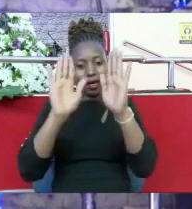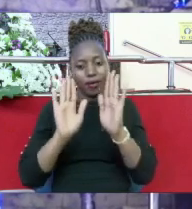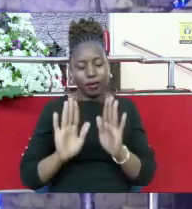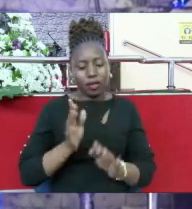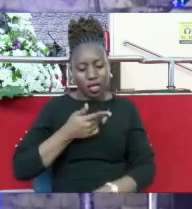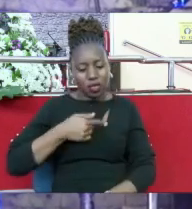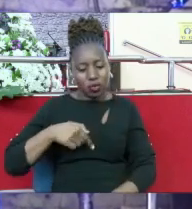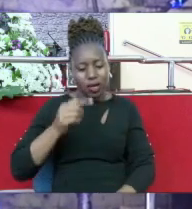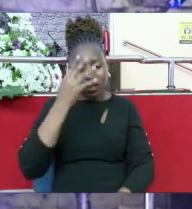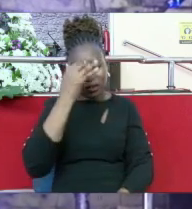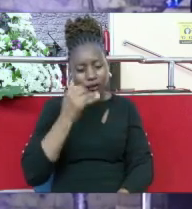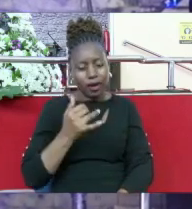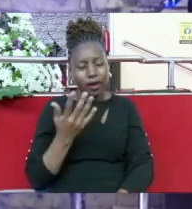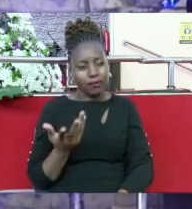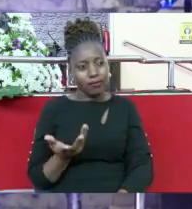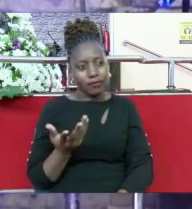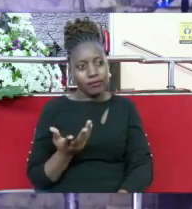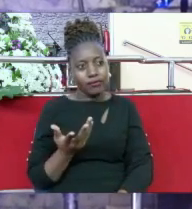haja gani katika maisha yetu?